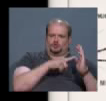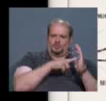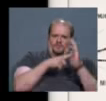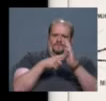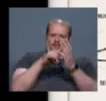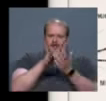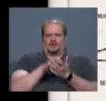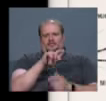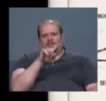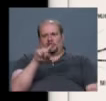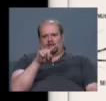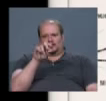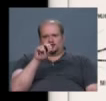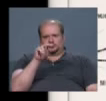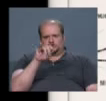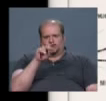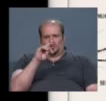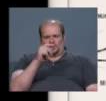that zoning.